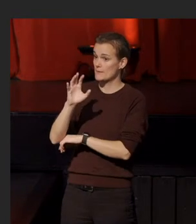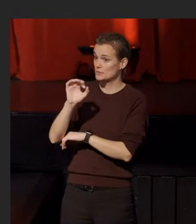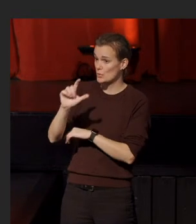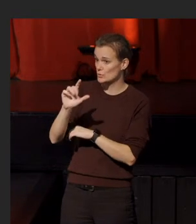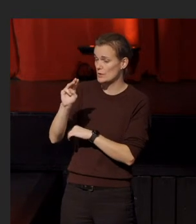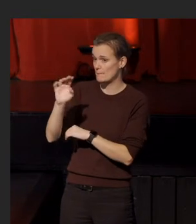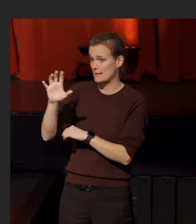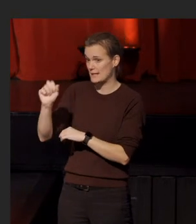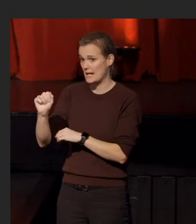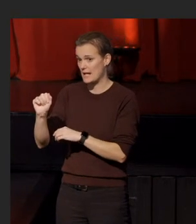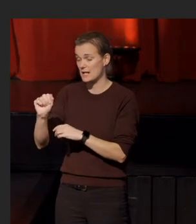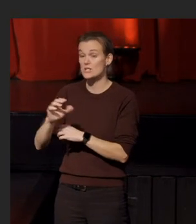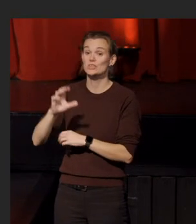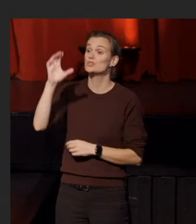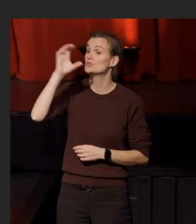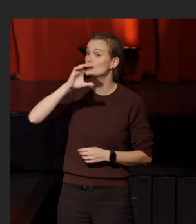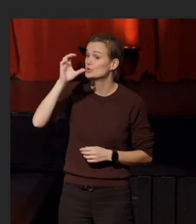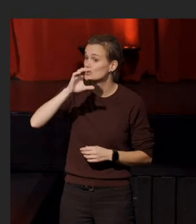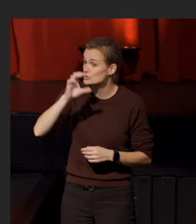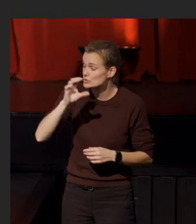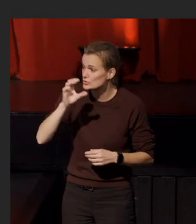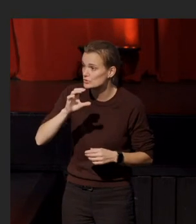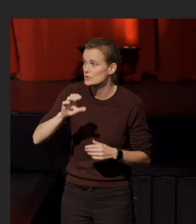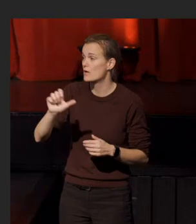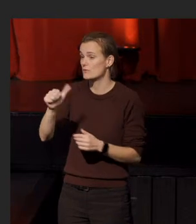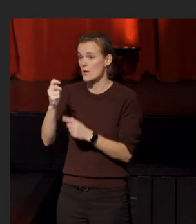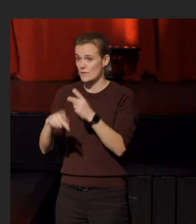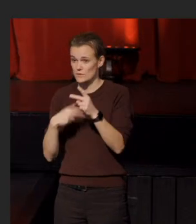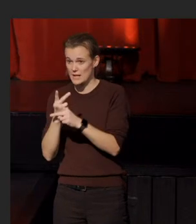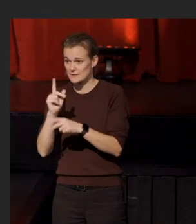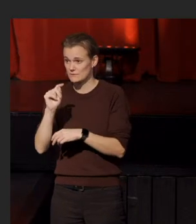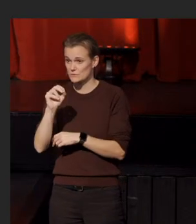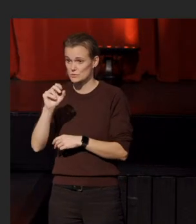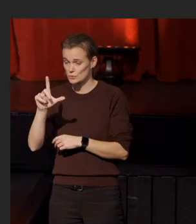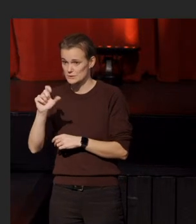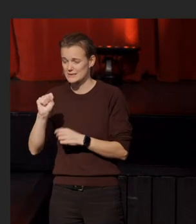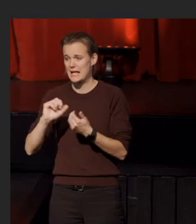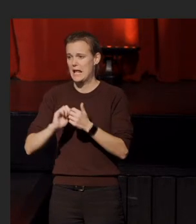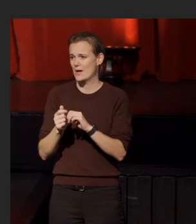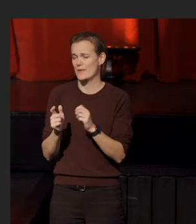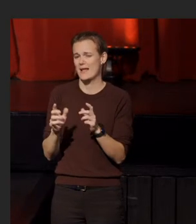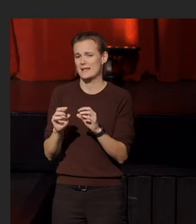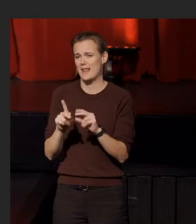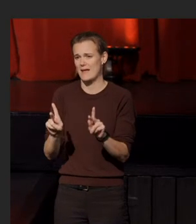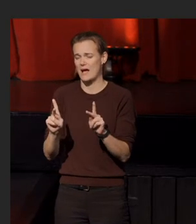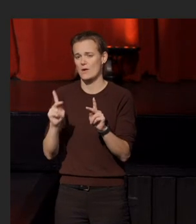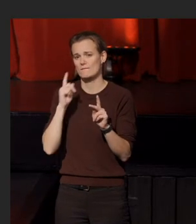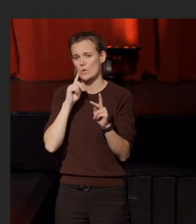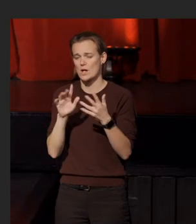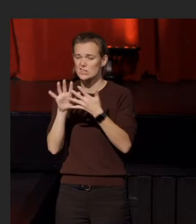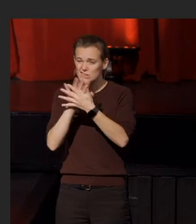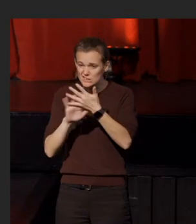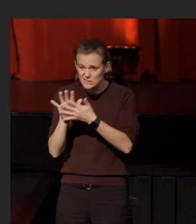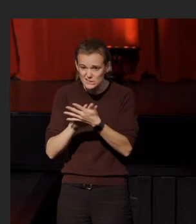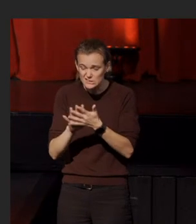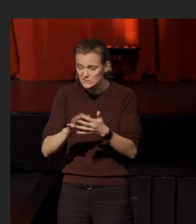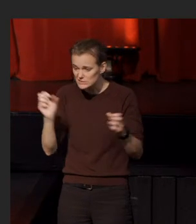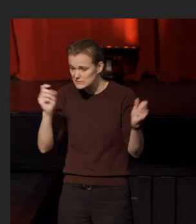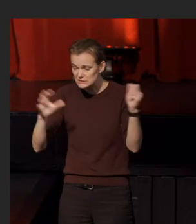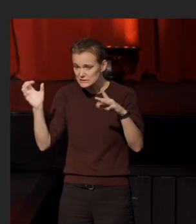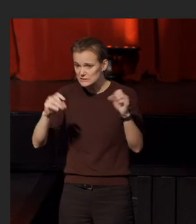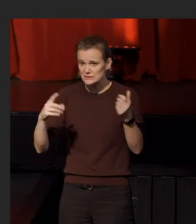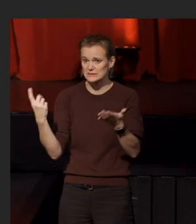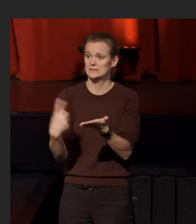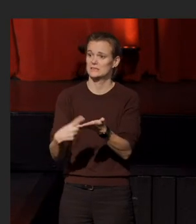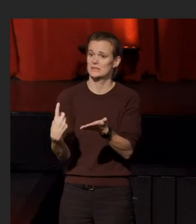tools allow for opaque contributions and participation means that it's really difficult